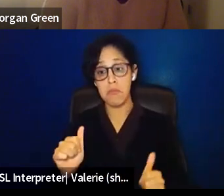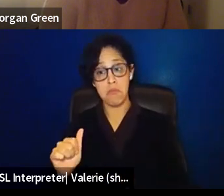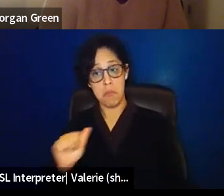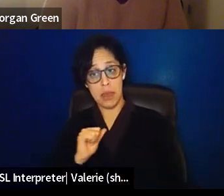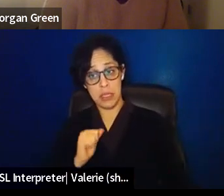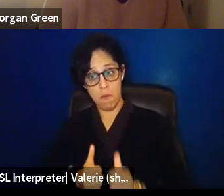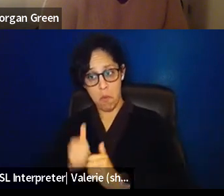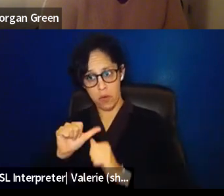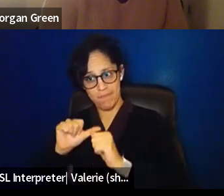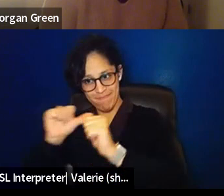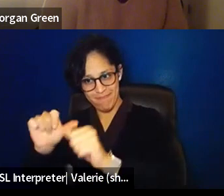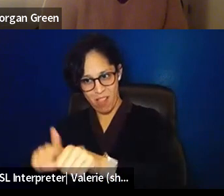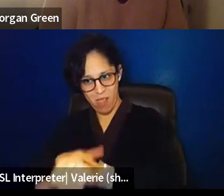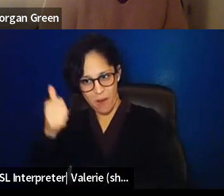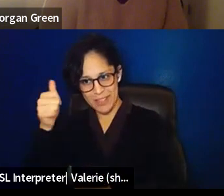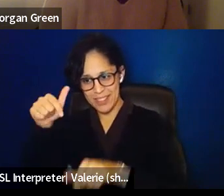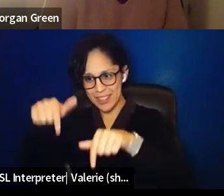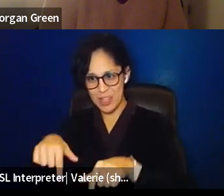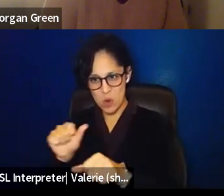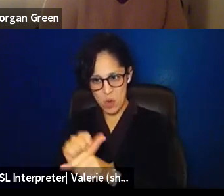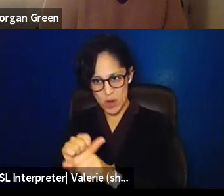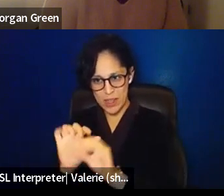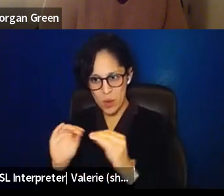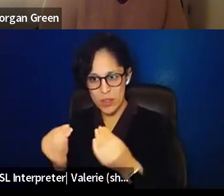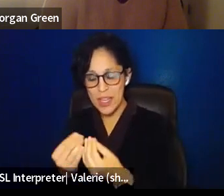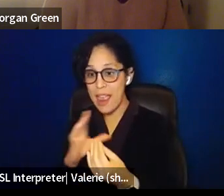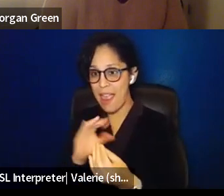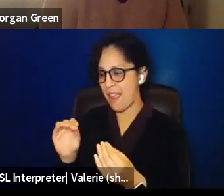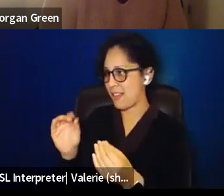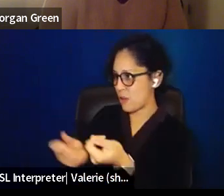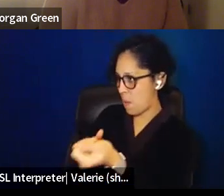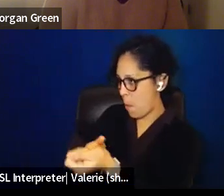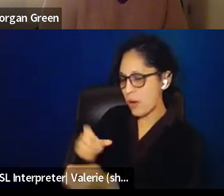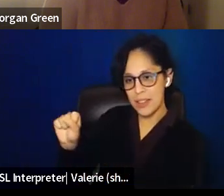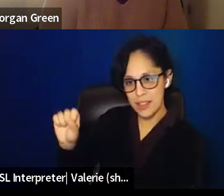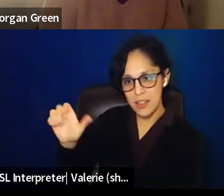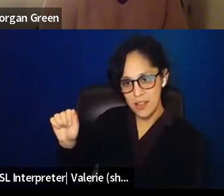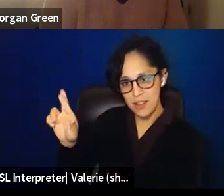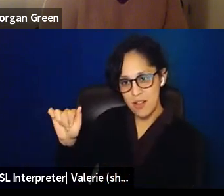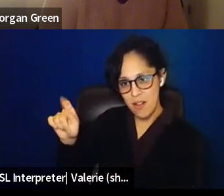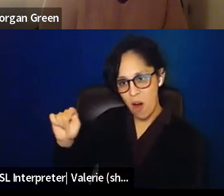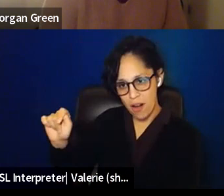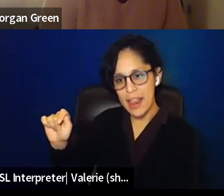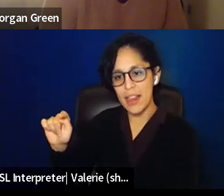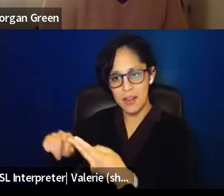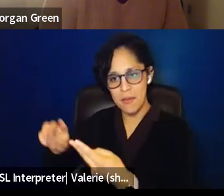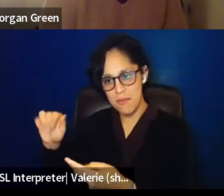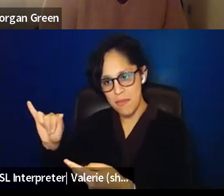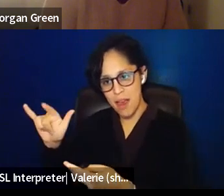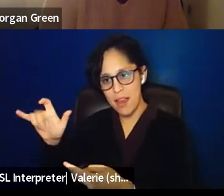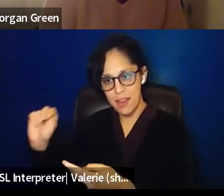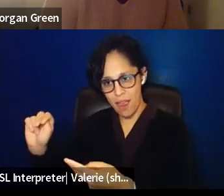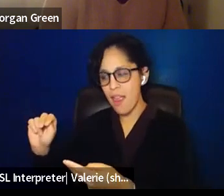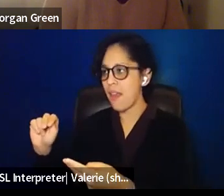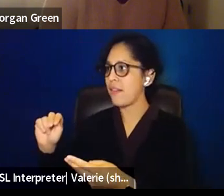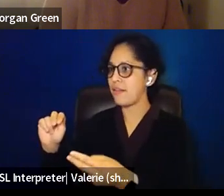helping Scarlett and Mayan traverse this machine and giving them guidance in terms of personalities and key people